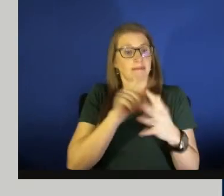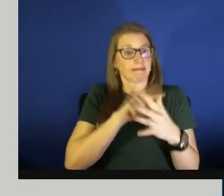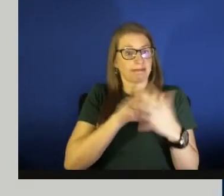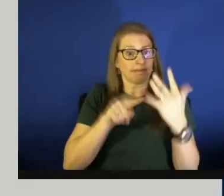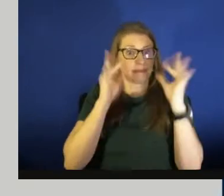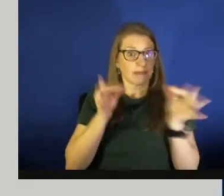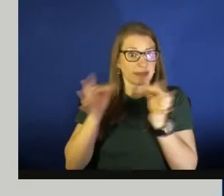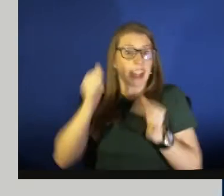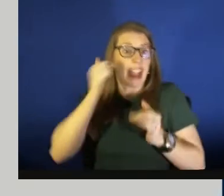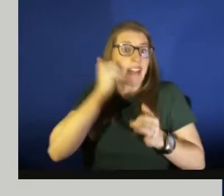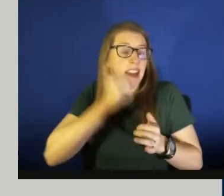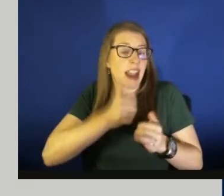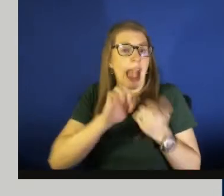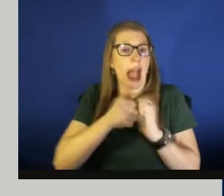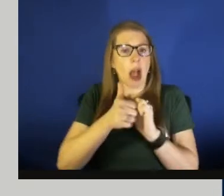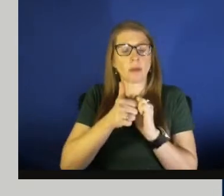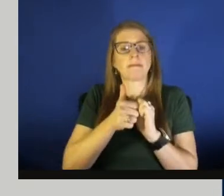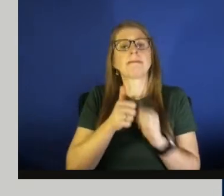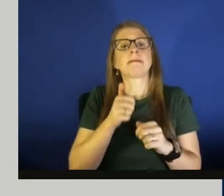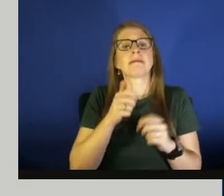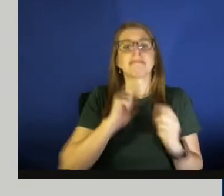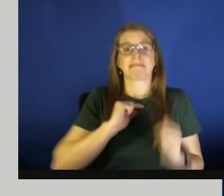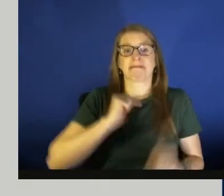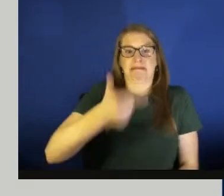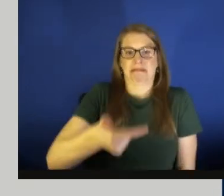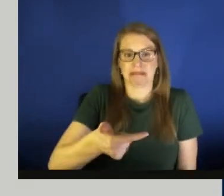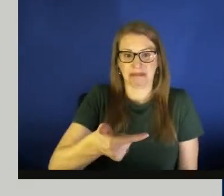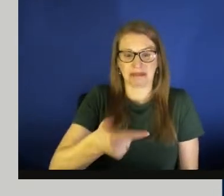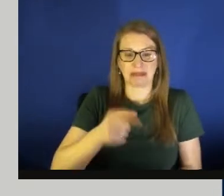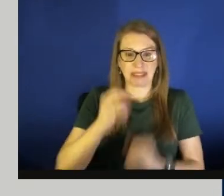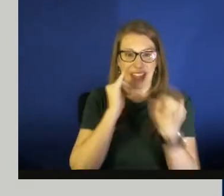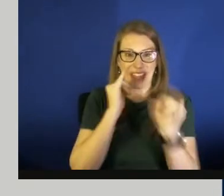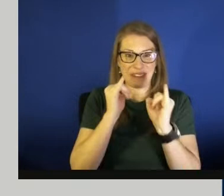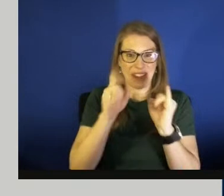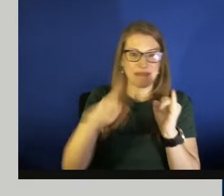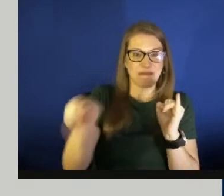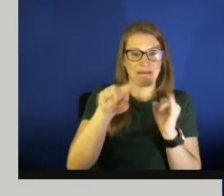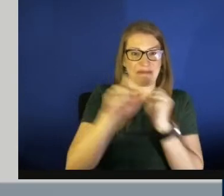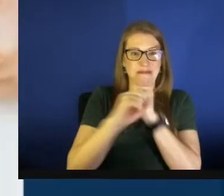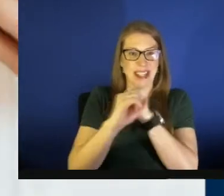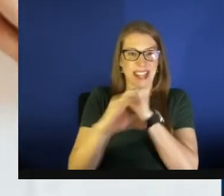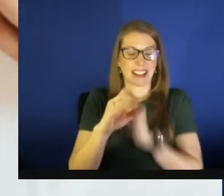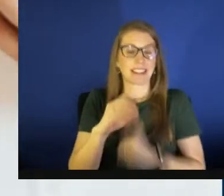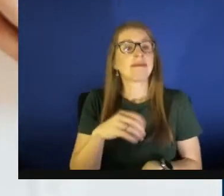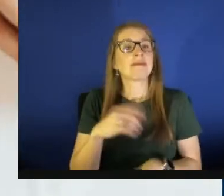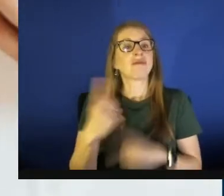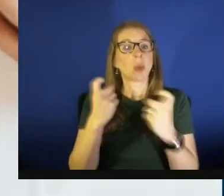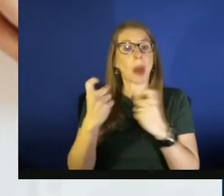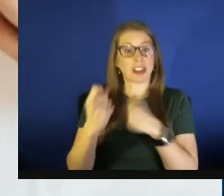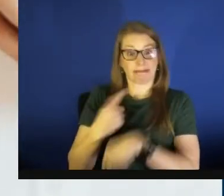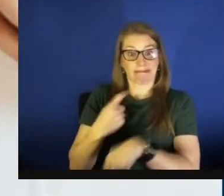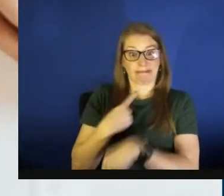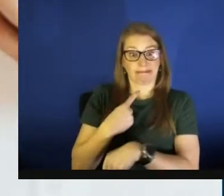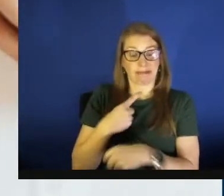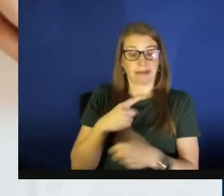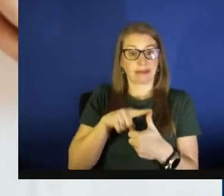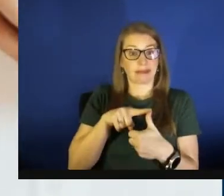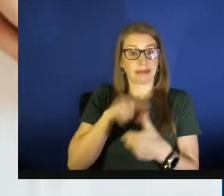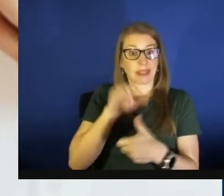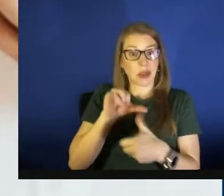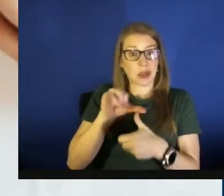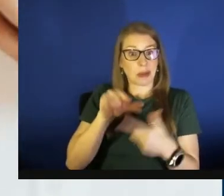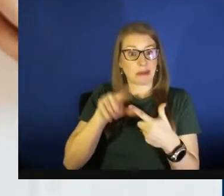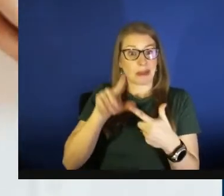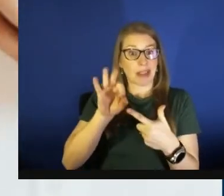We turn the tables today, and we get to interview the media. So get your questions sent into us on YouTube, Facebook, and the Medical